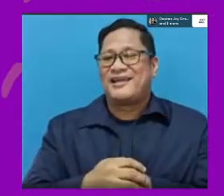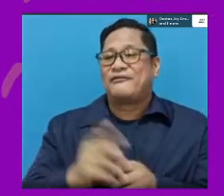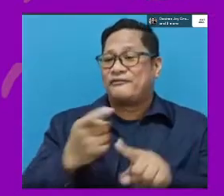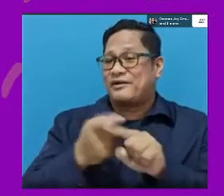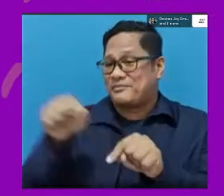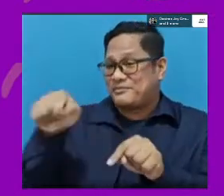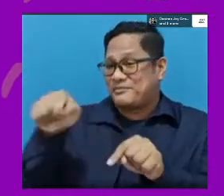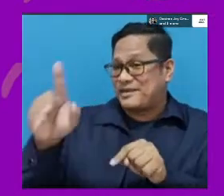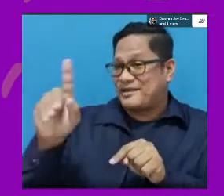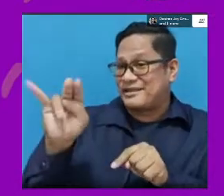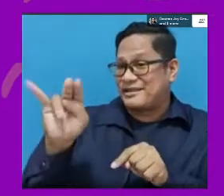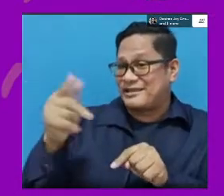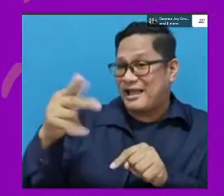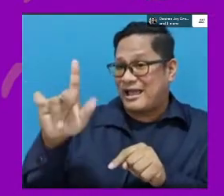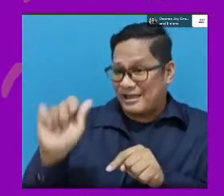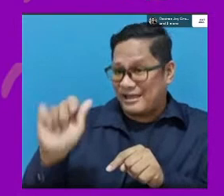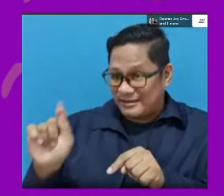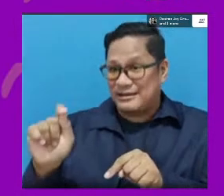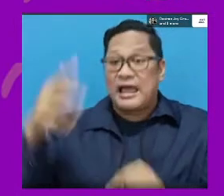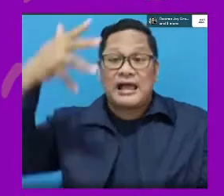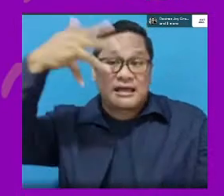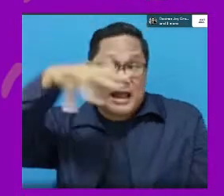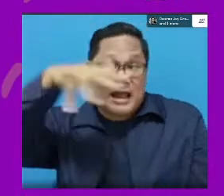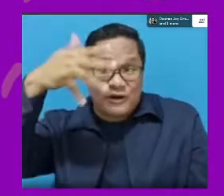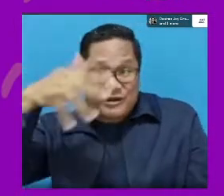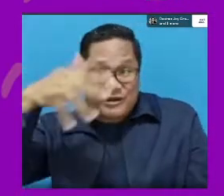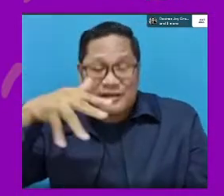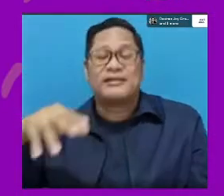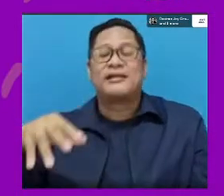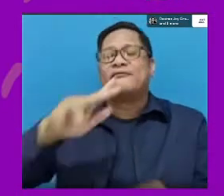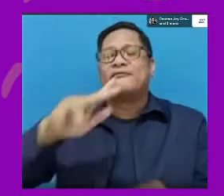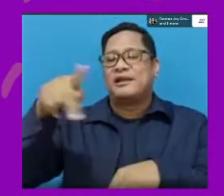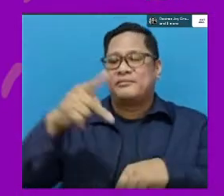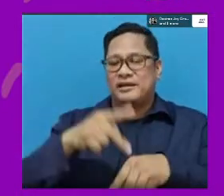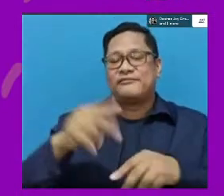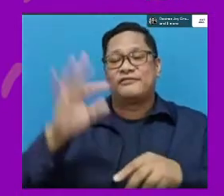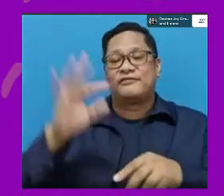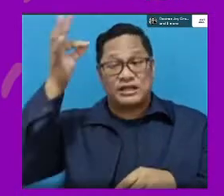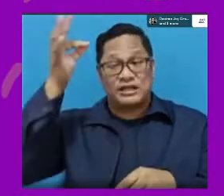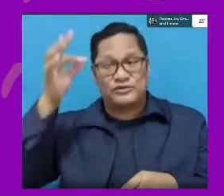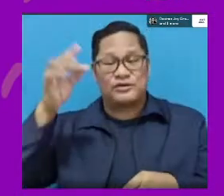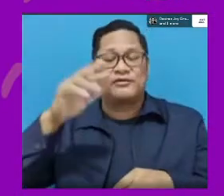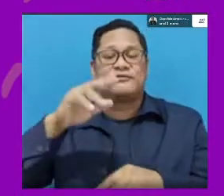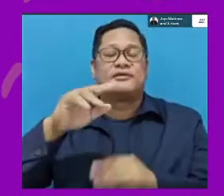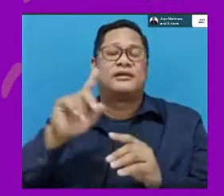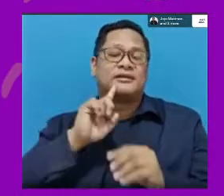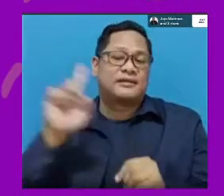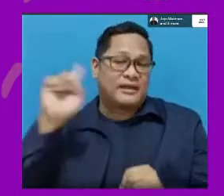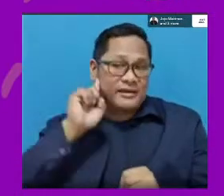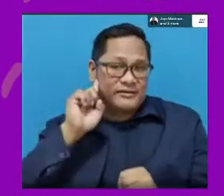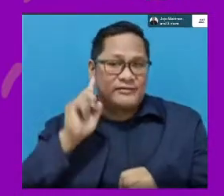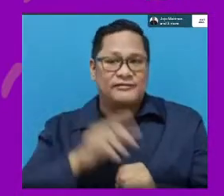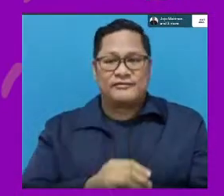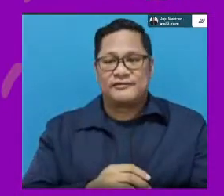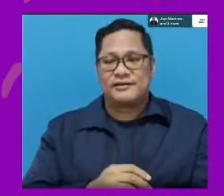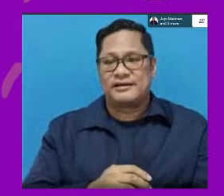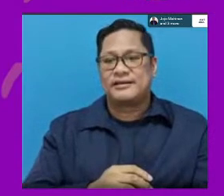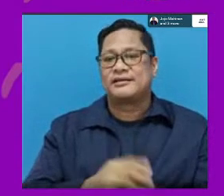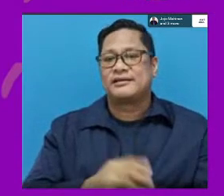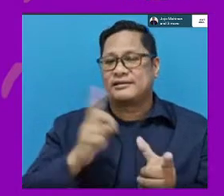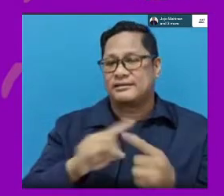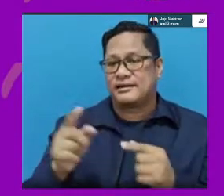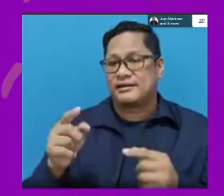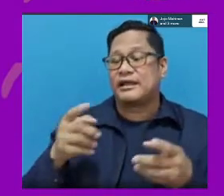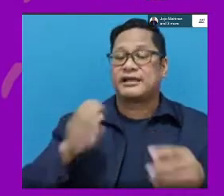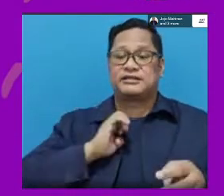Ms. Carolyn Degani, Philippine Federation of the Deaf, Dr. Eunice Melgar, the Executive Director